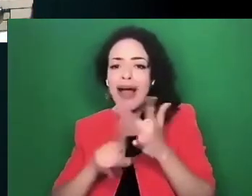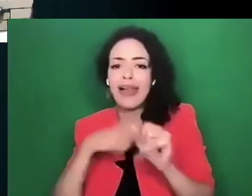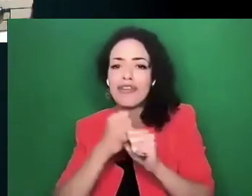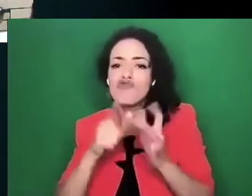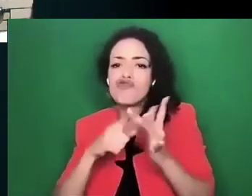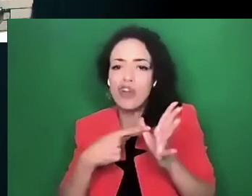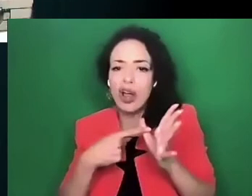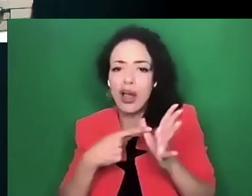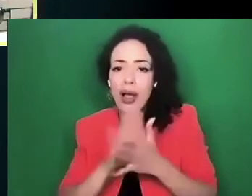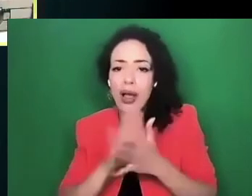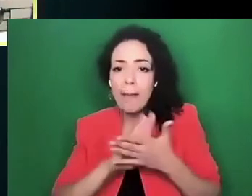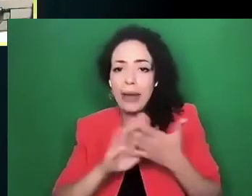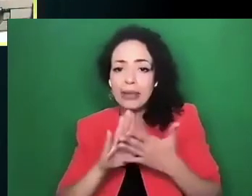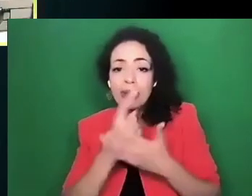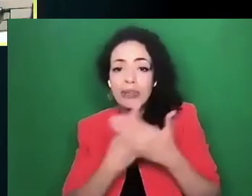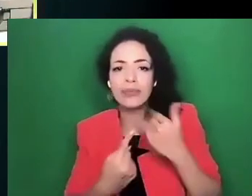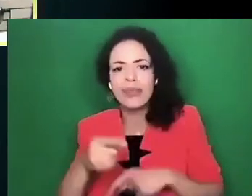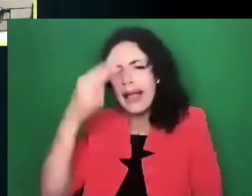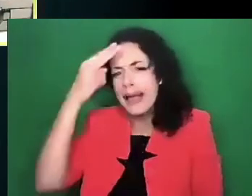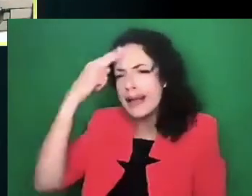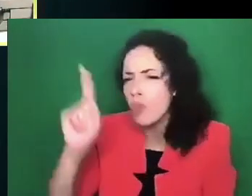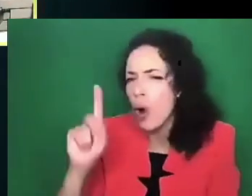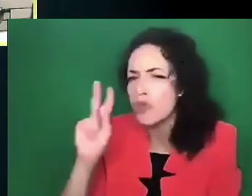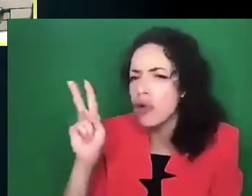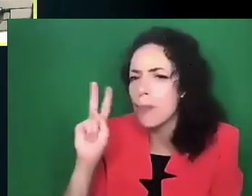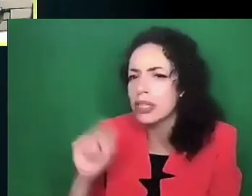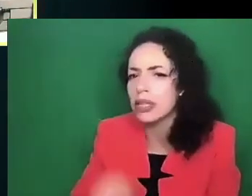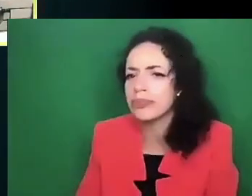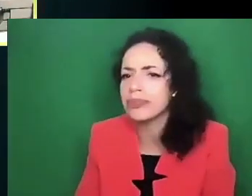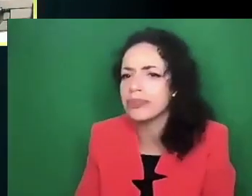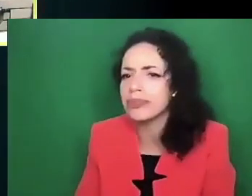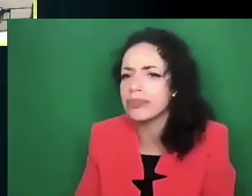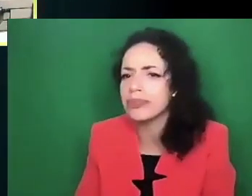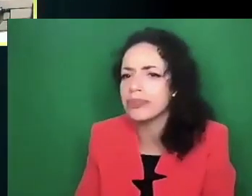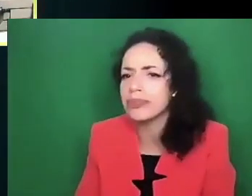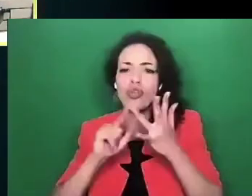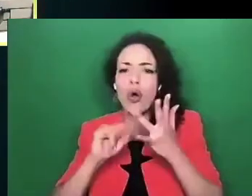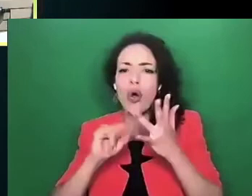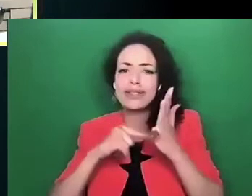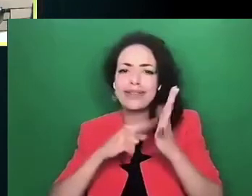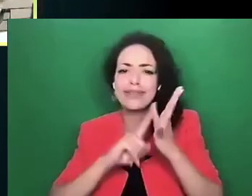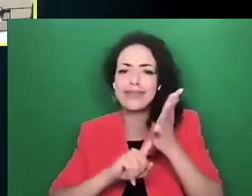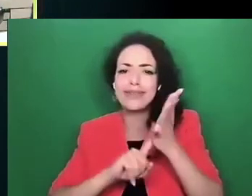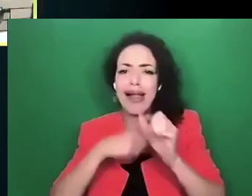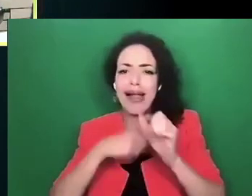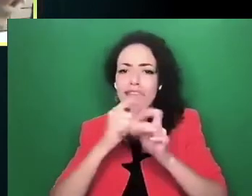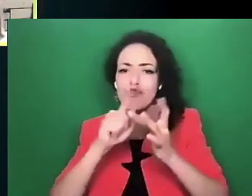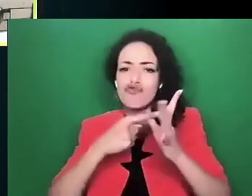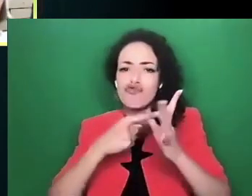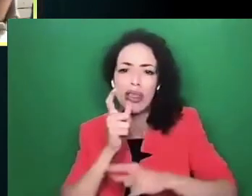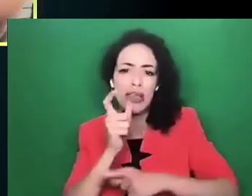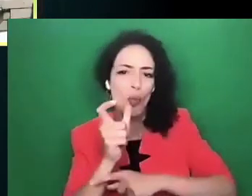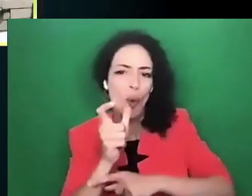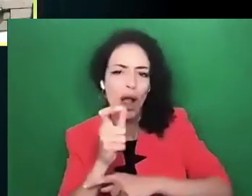Solastalgia? Solastalgia. It's a word I think that's very important for our time. And when I'm talking about, you know, the arc of